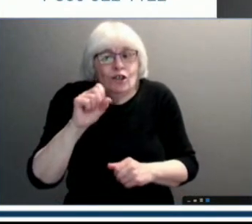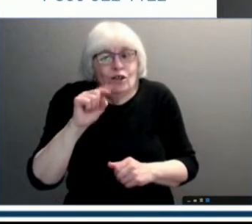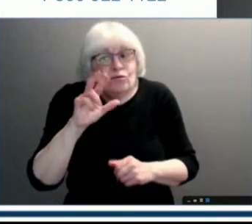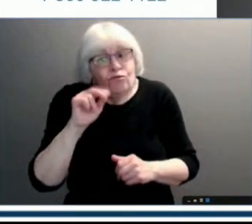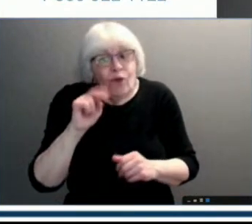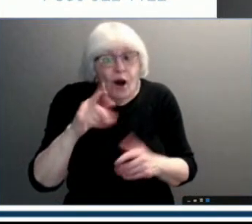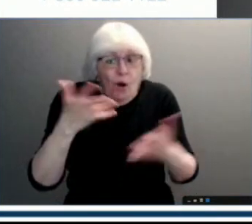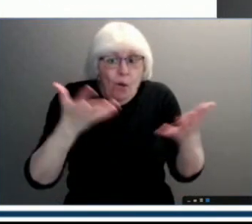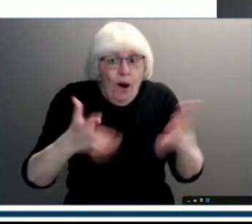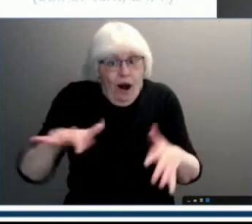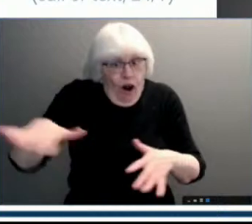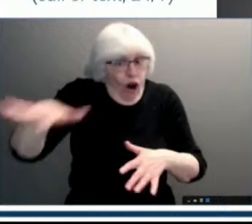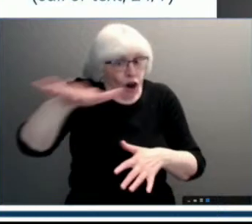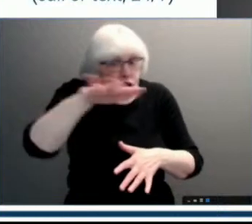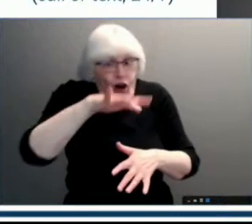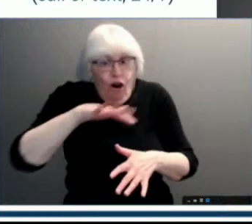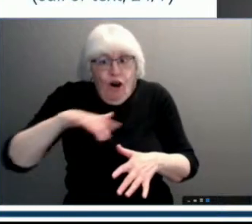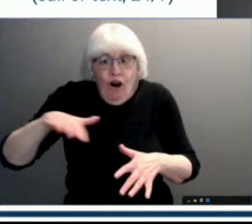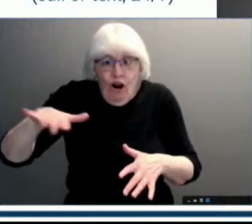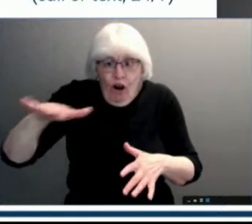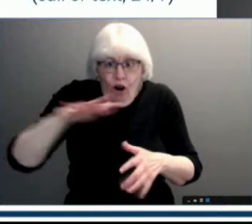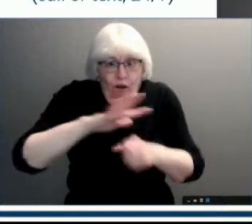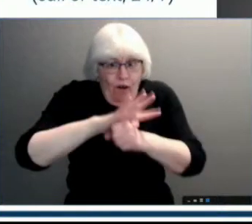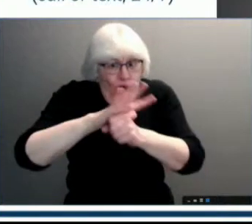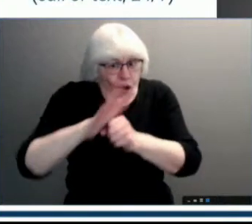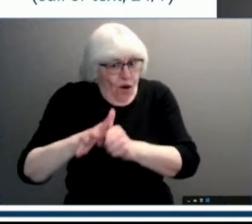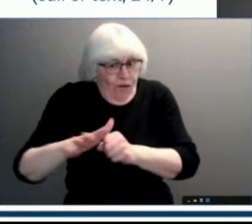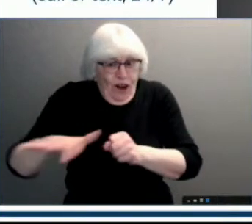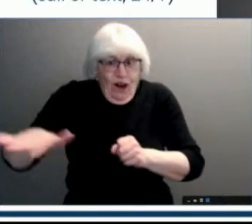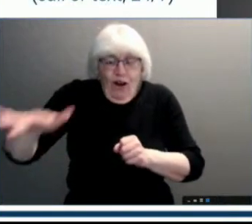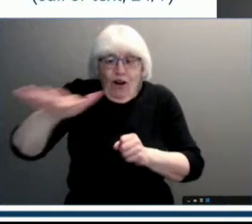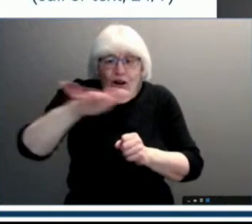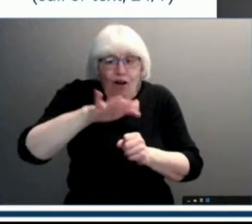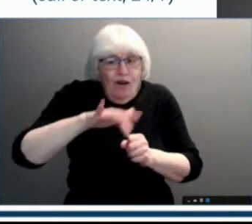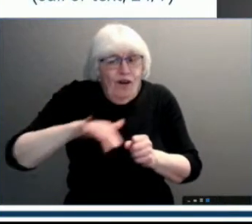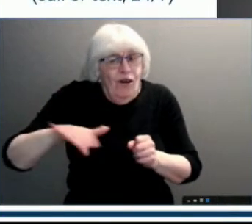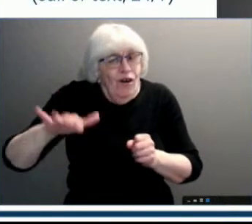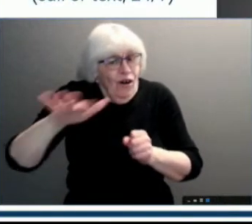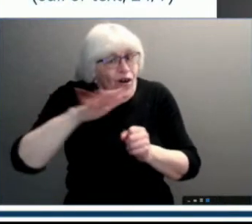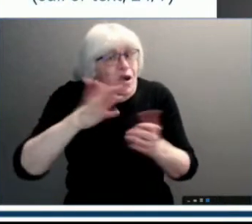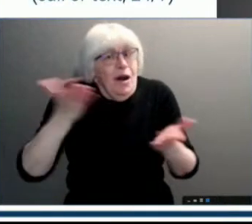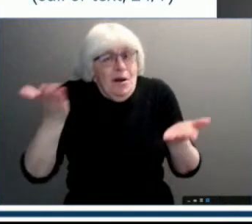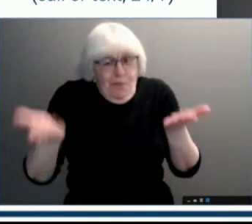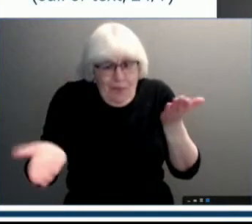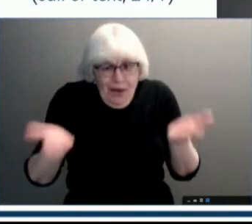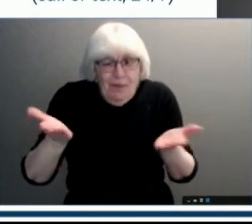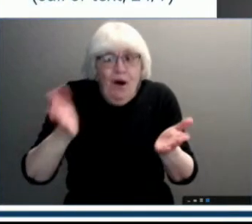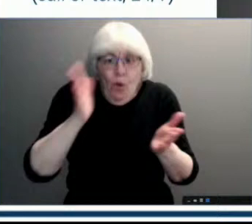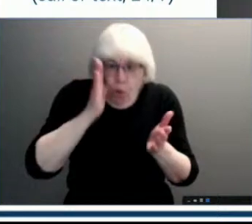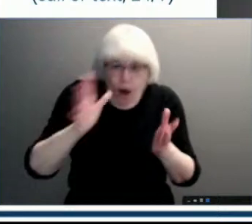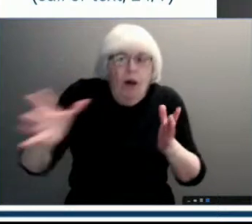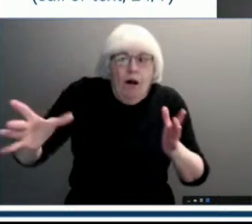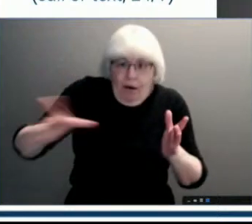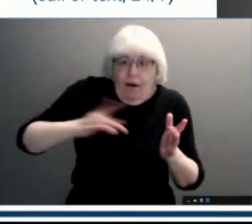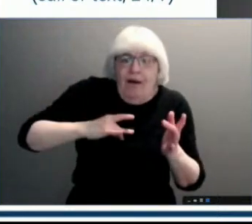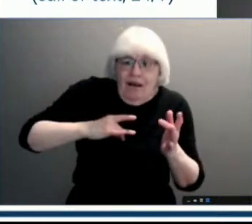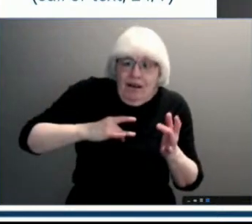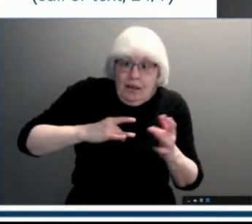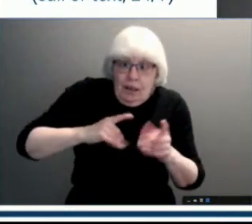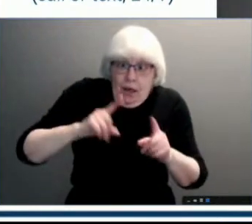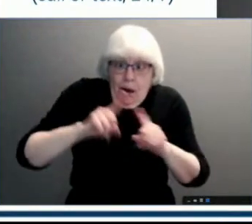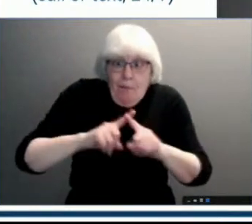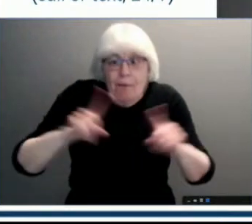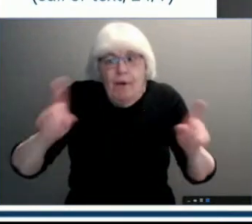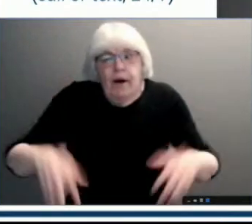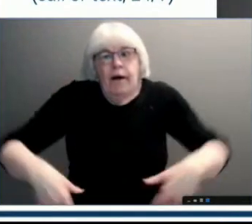there is certainly a chance of you being exposed. But it doesn't mean we should just throw up our hands and go, well, I'm going to get COVID, so